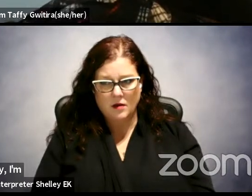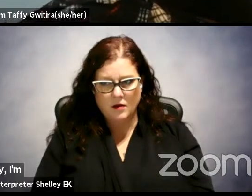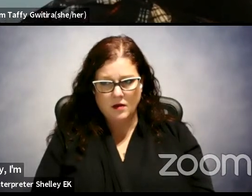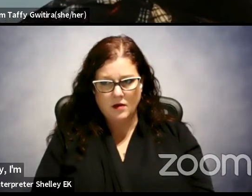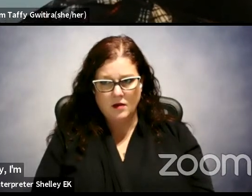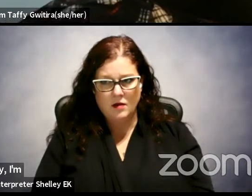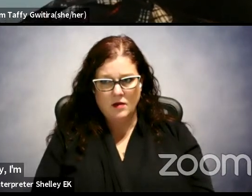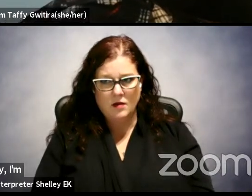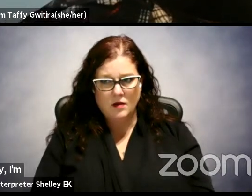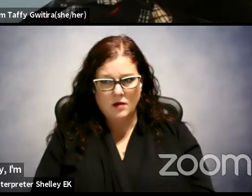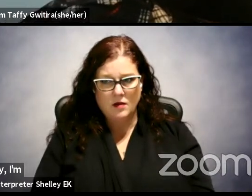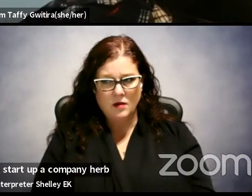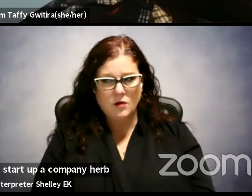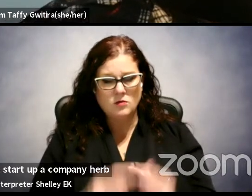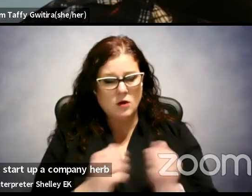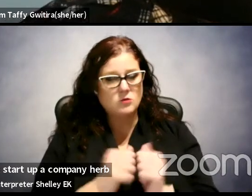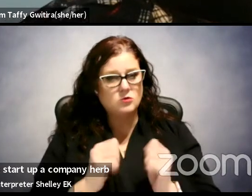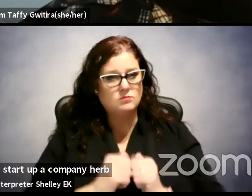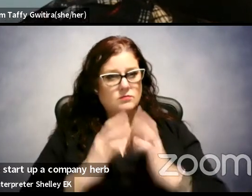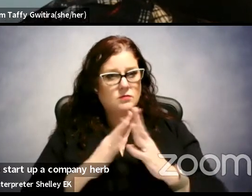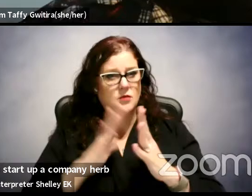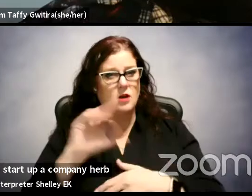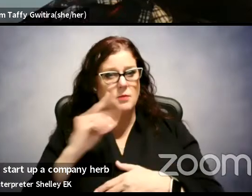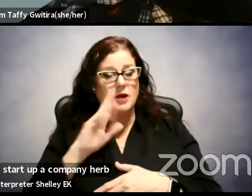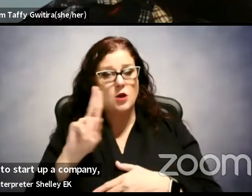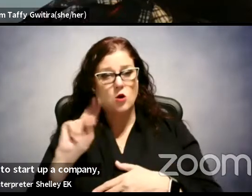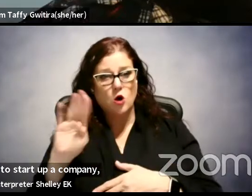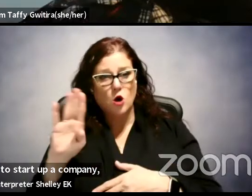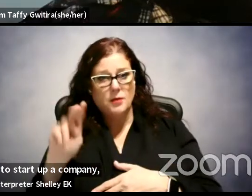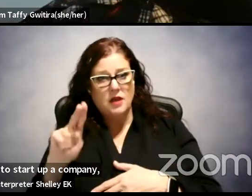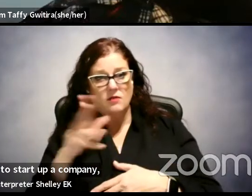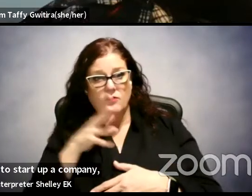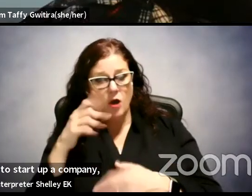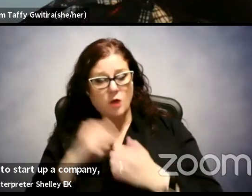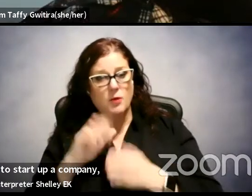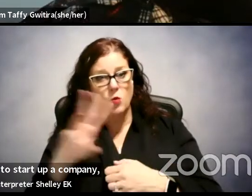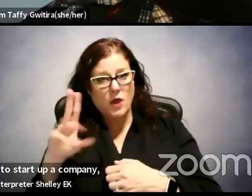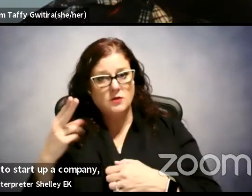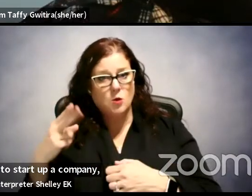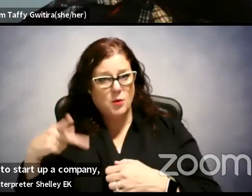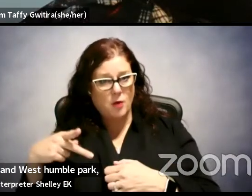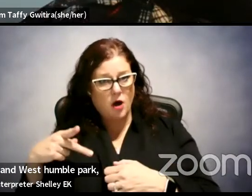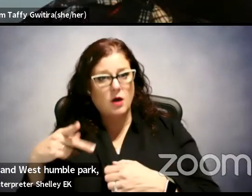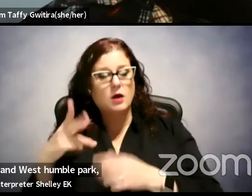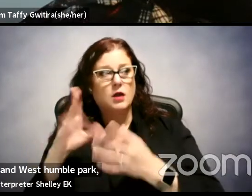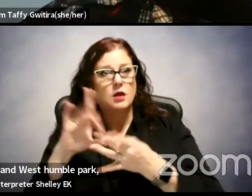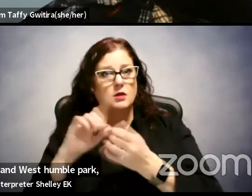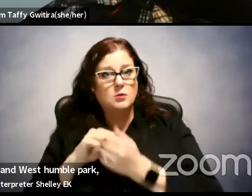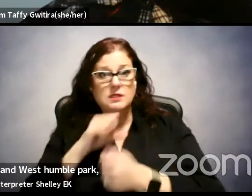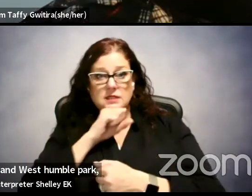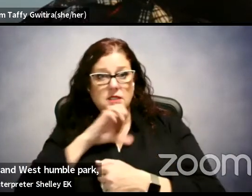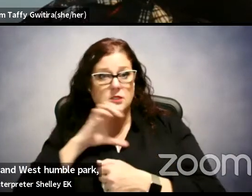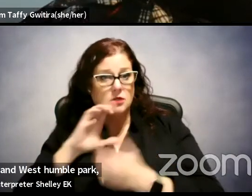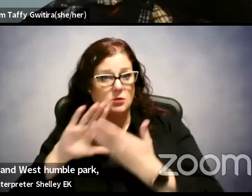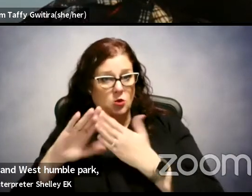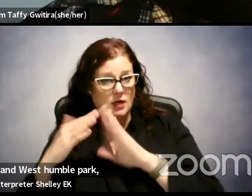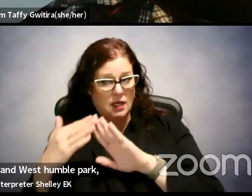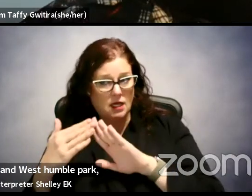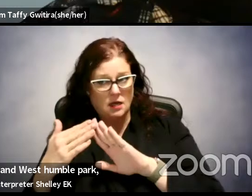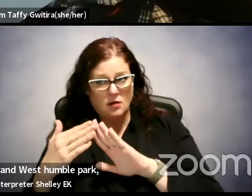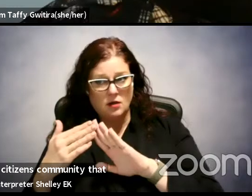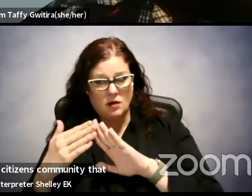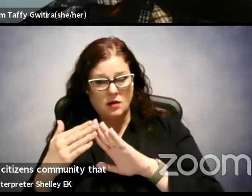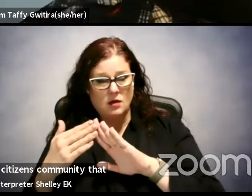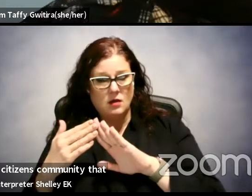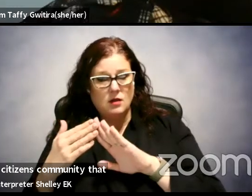an urban farm here on the west side in West Humboldt Park, where we're partnering with senior citizens community